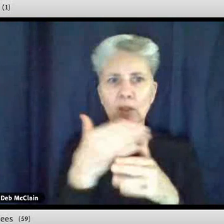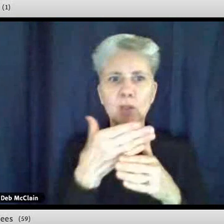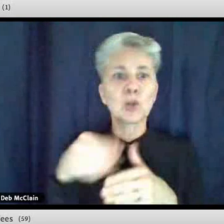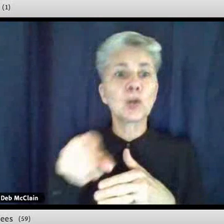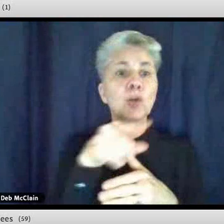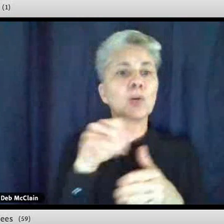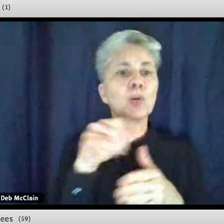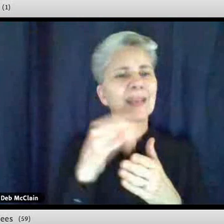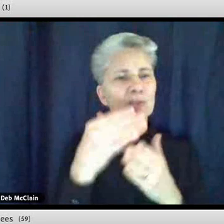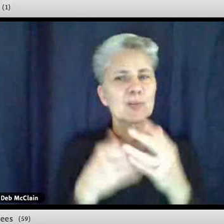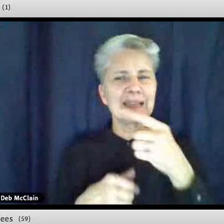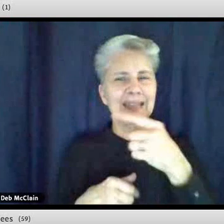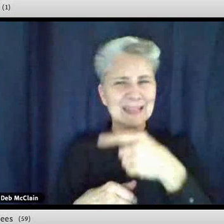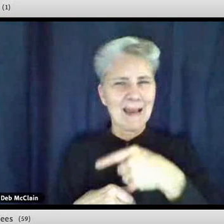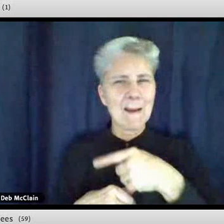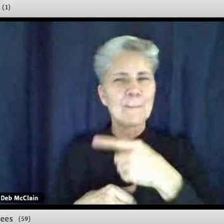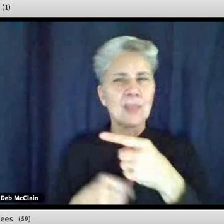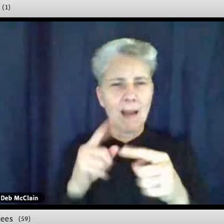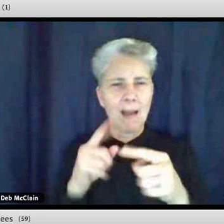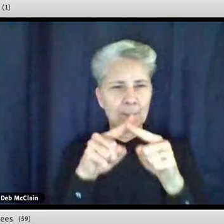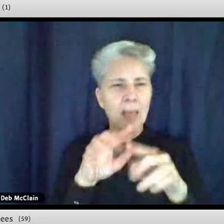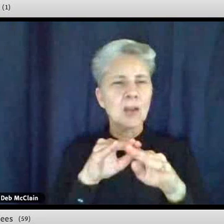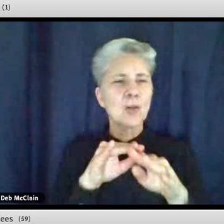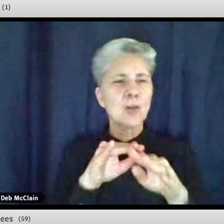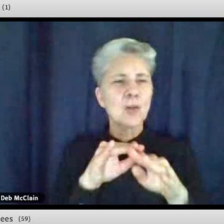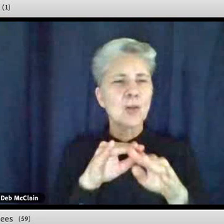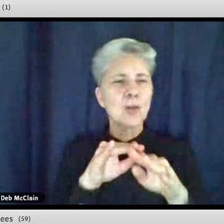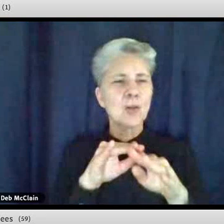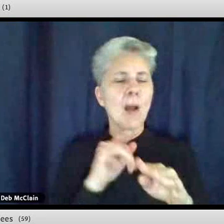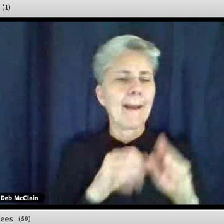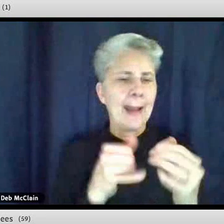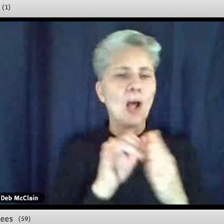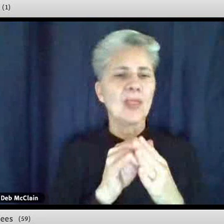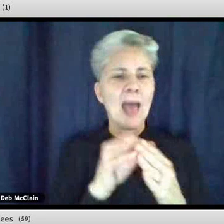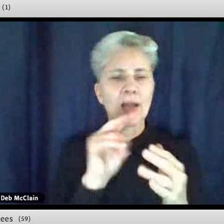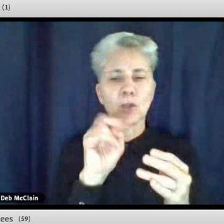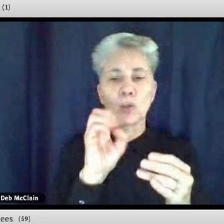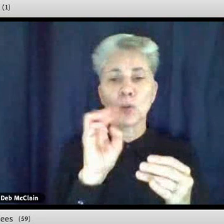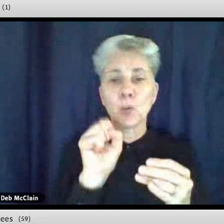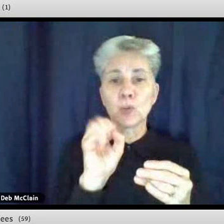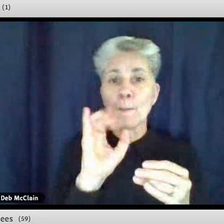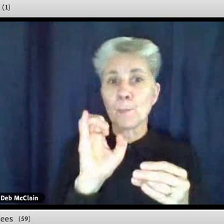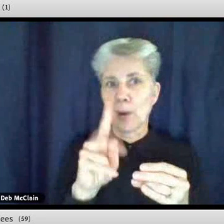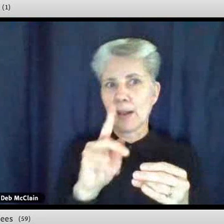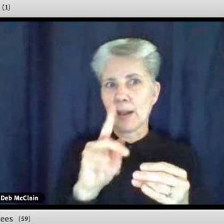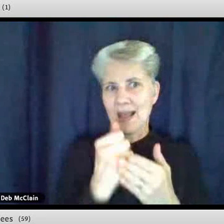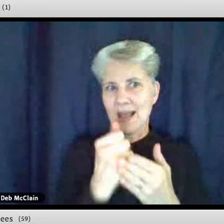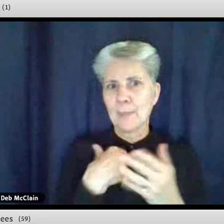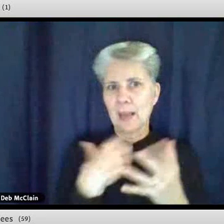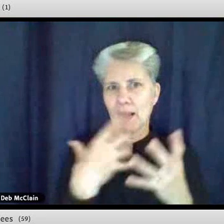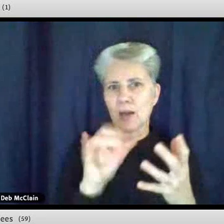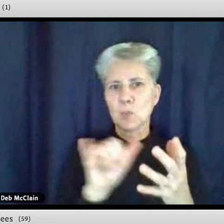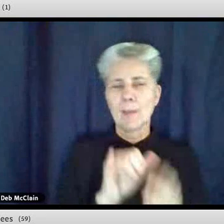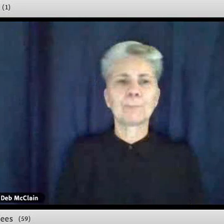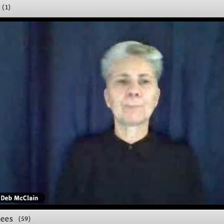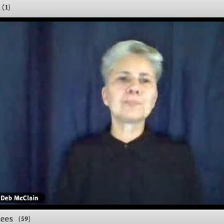anything in the news that would be helpful for me, my family, to share with you guys. And so these are some of the sites that I go to. And I